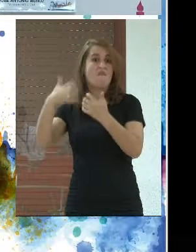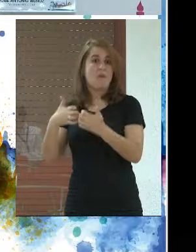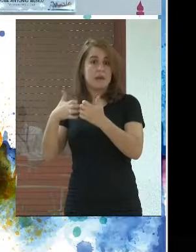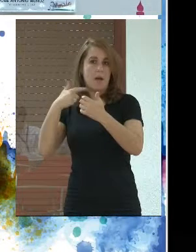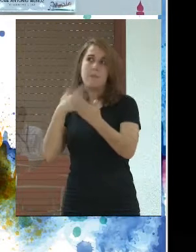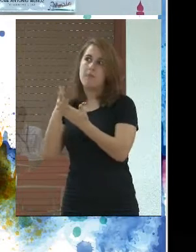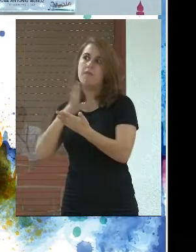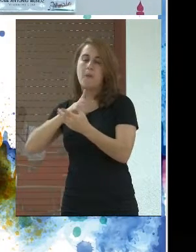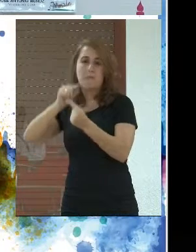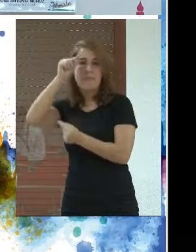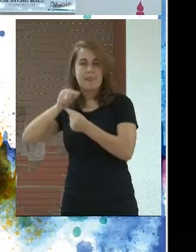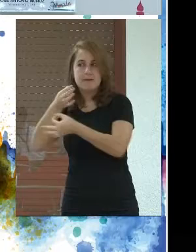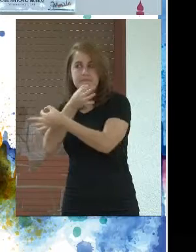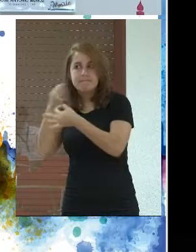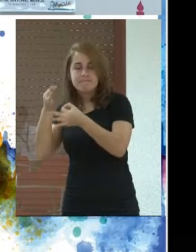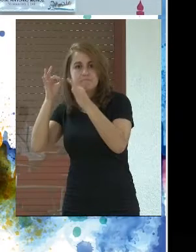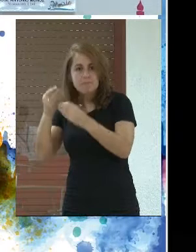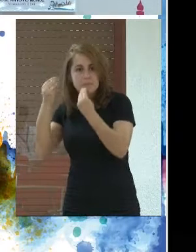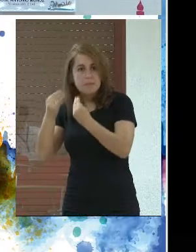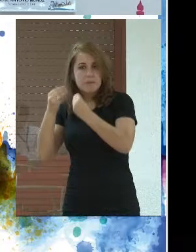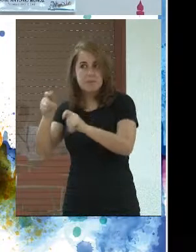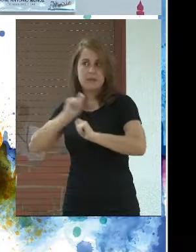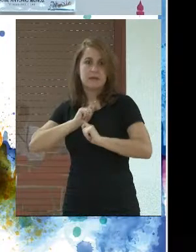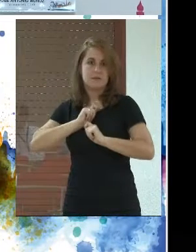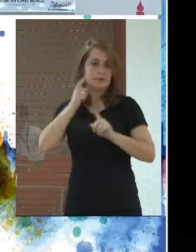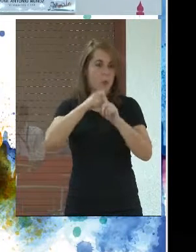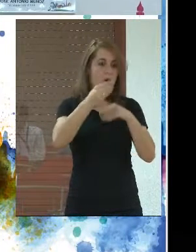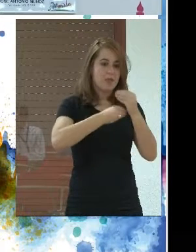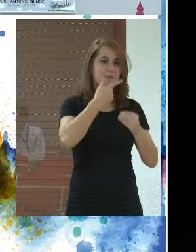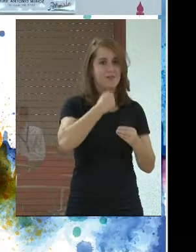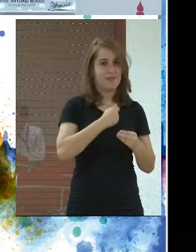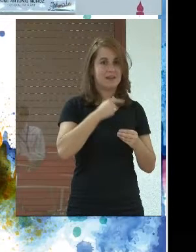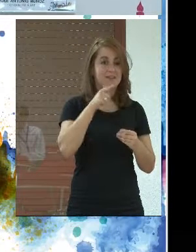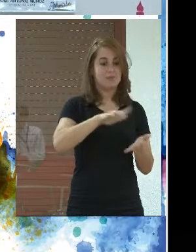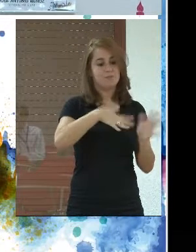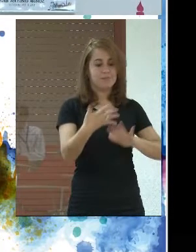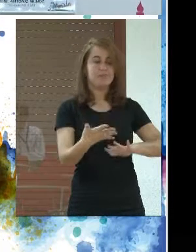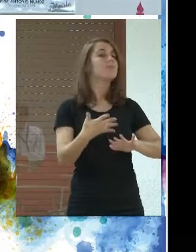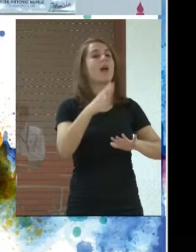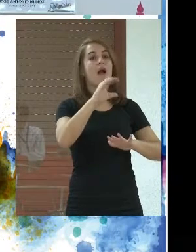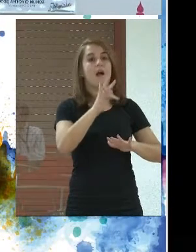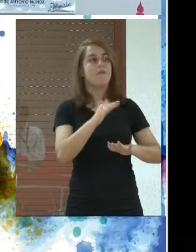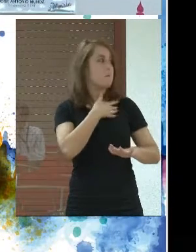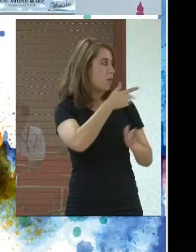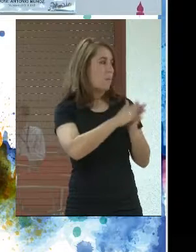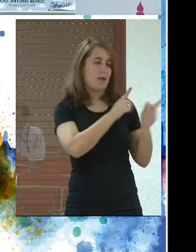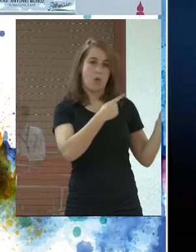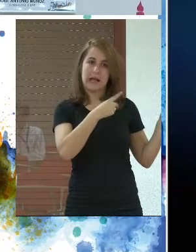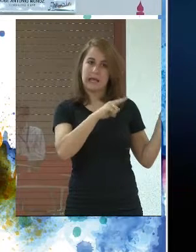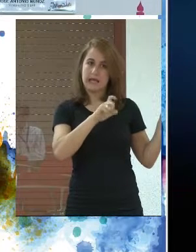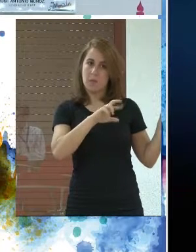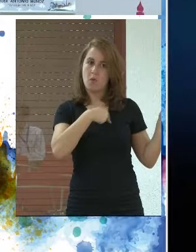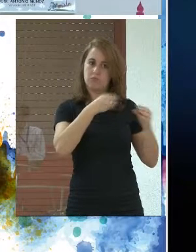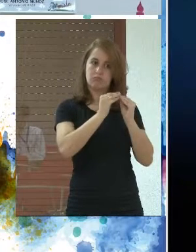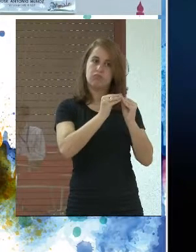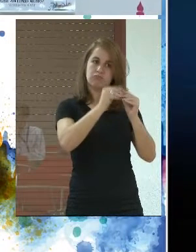We always ask for the measures to the manufacturer so that we don't make mistakes. We're modeling this on